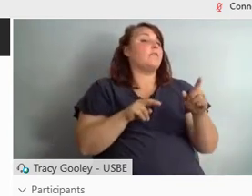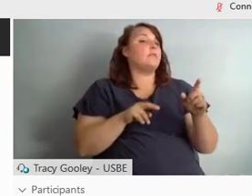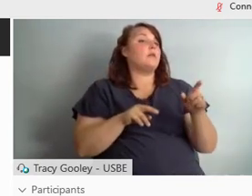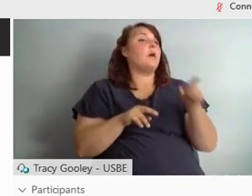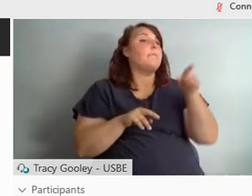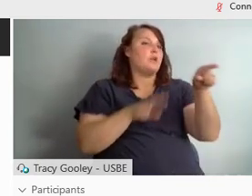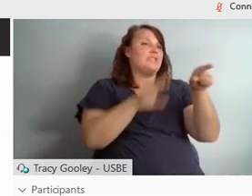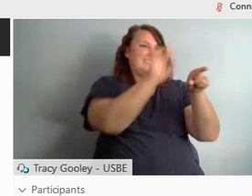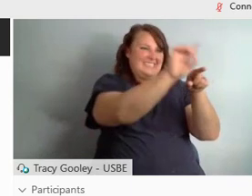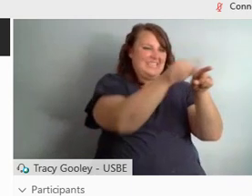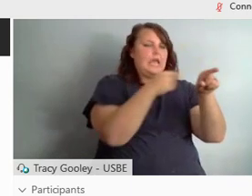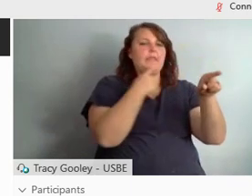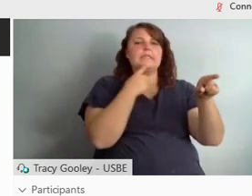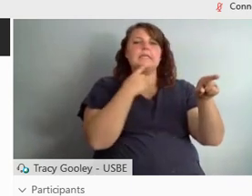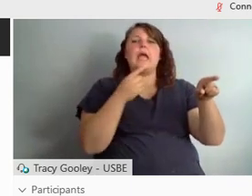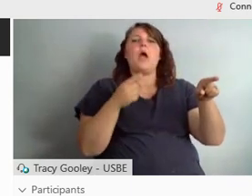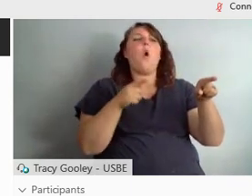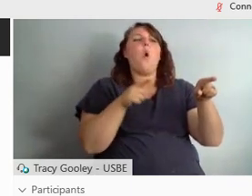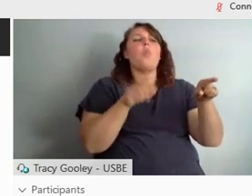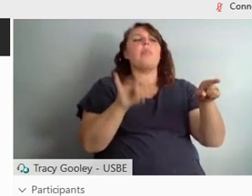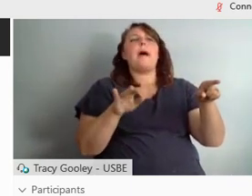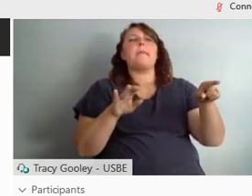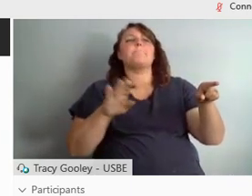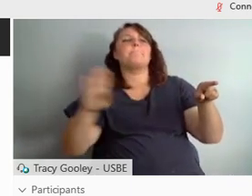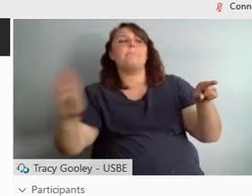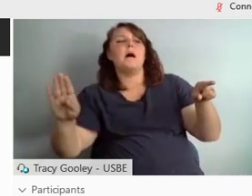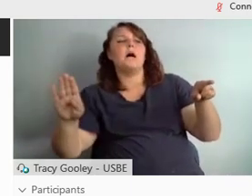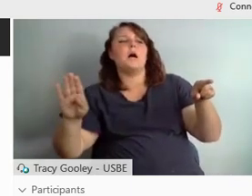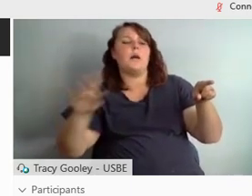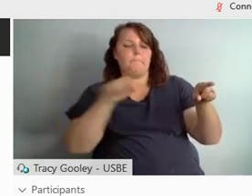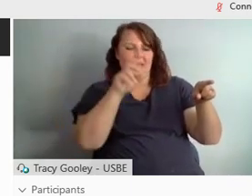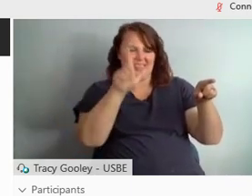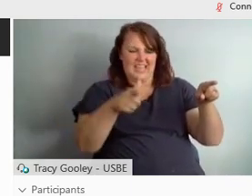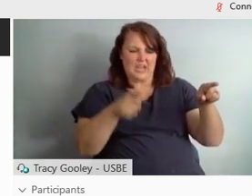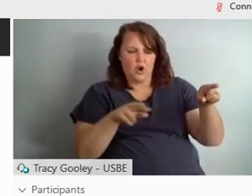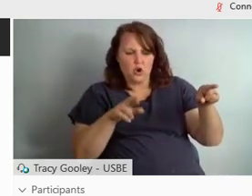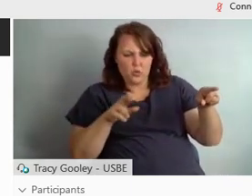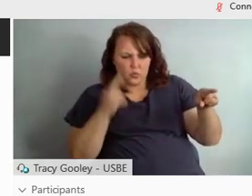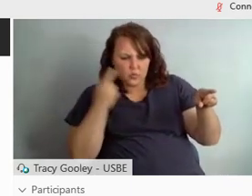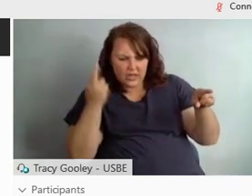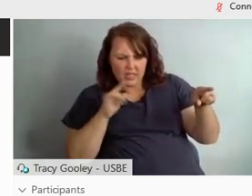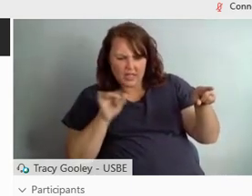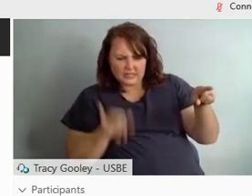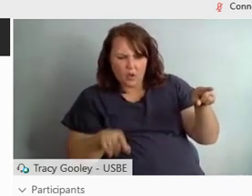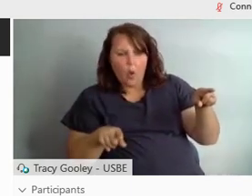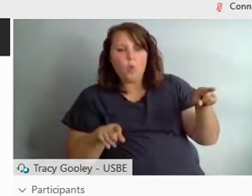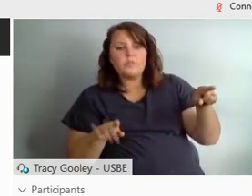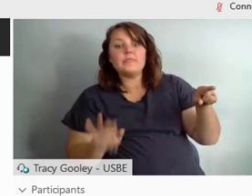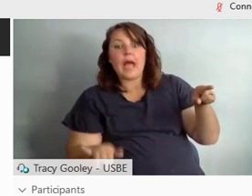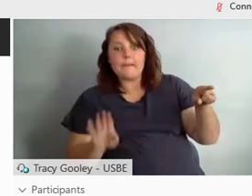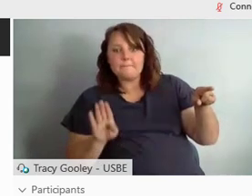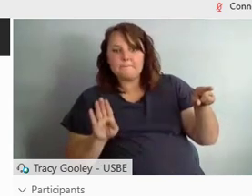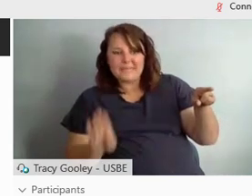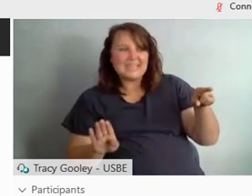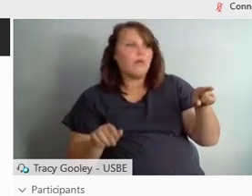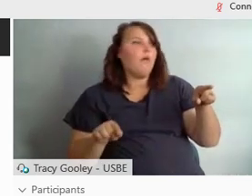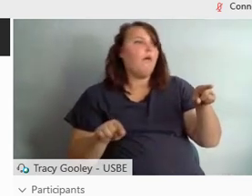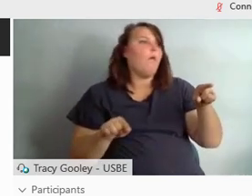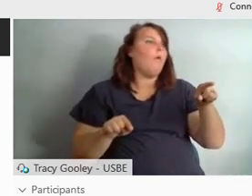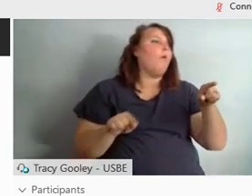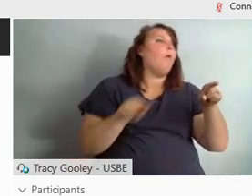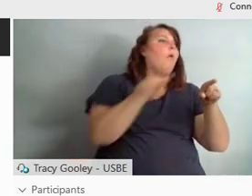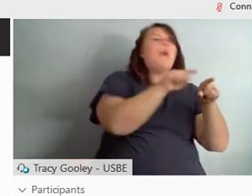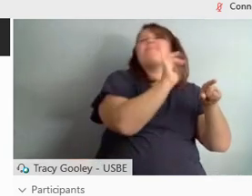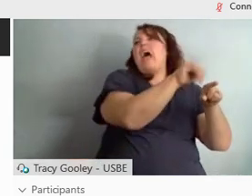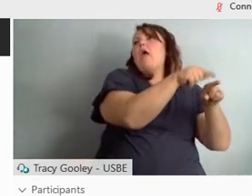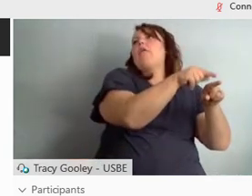If you point to the D and they say duh, and they realize that the sound that they gave you for the letter B was